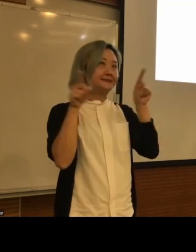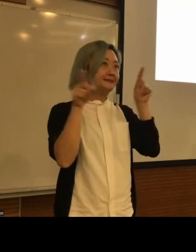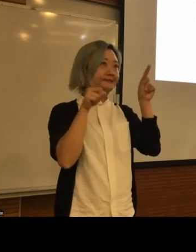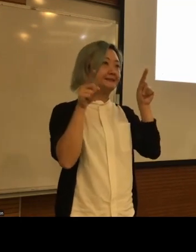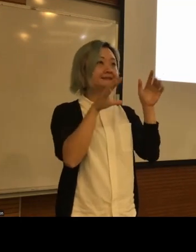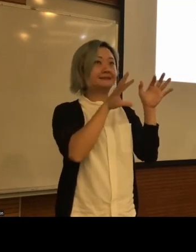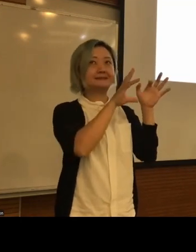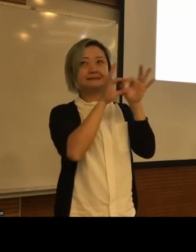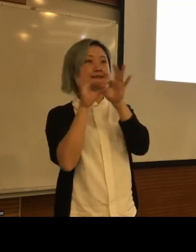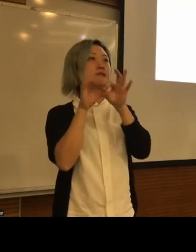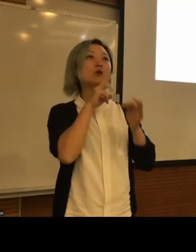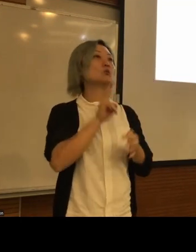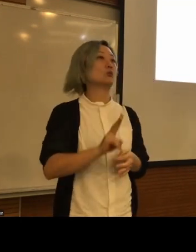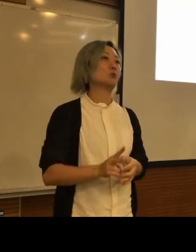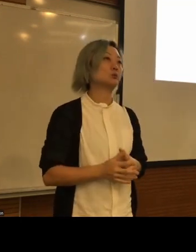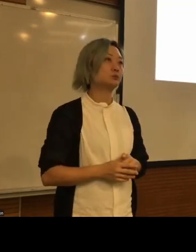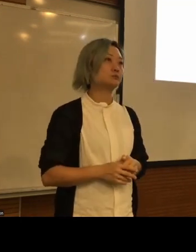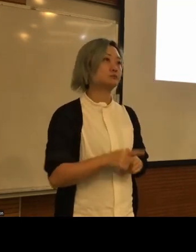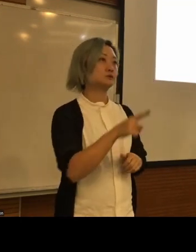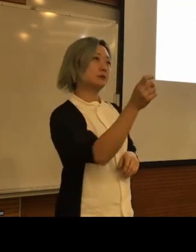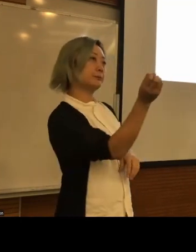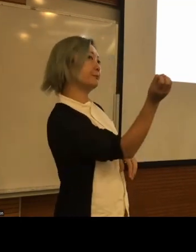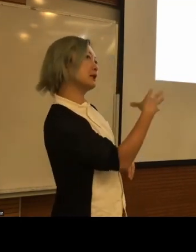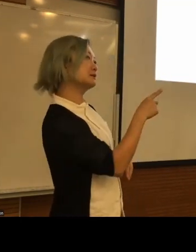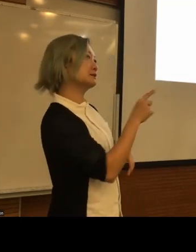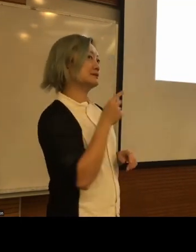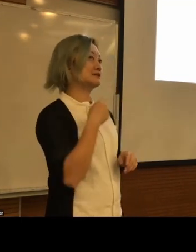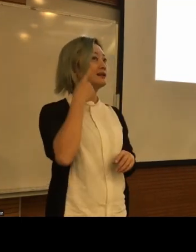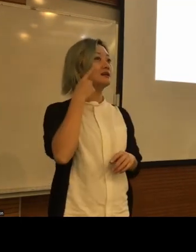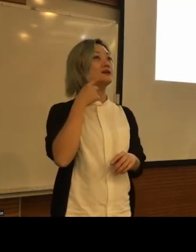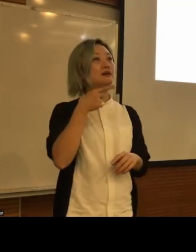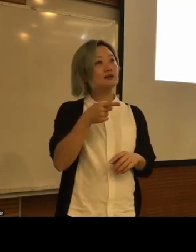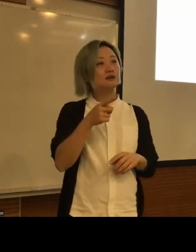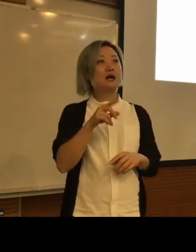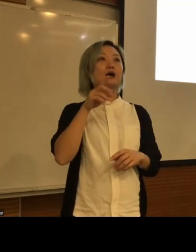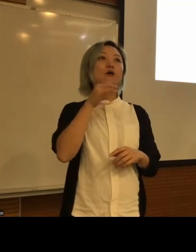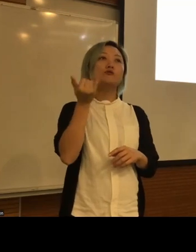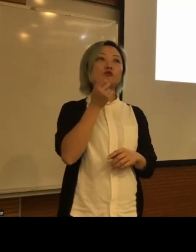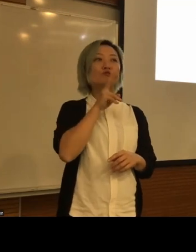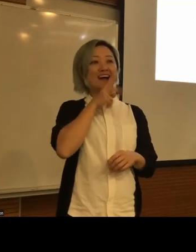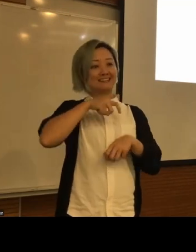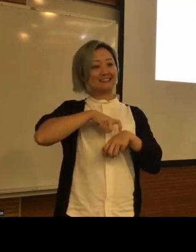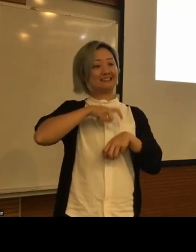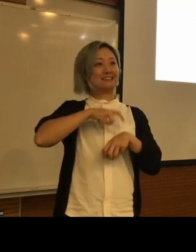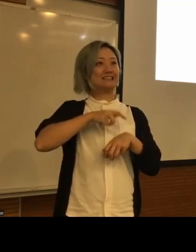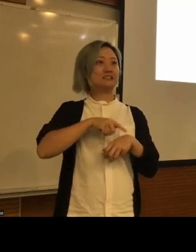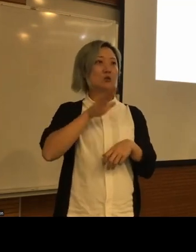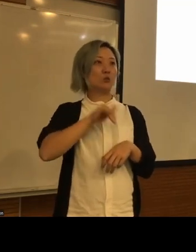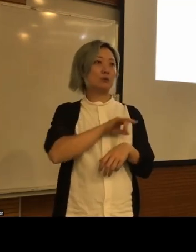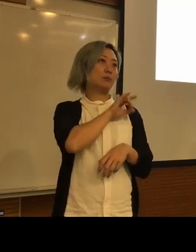you. So my question is, what it is, in your opinion, that triggers this switch from a more